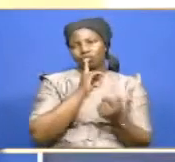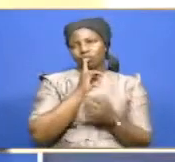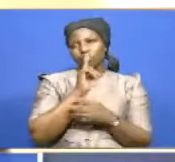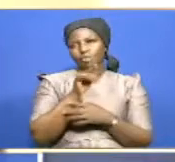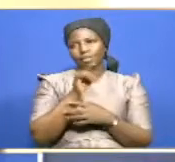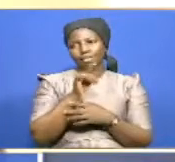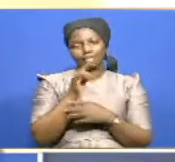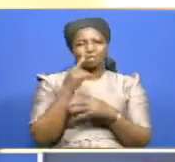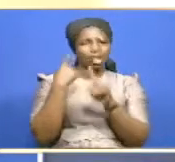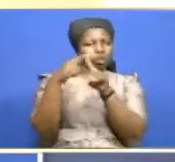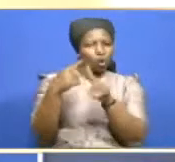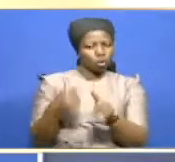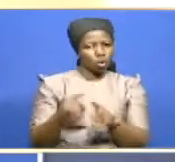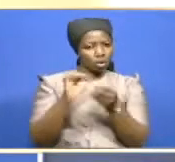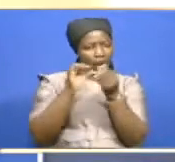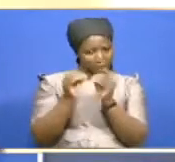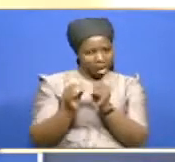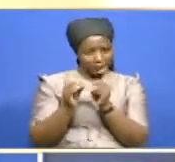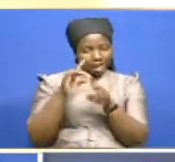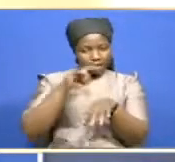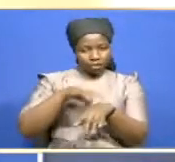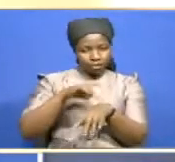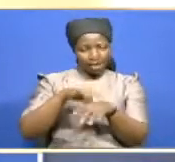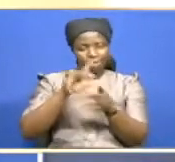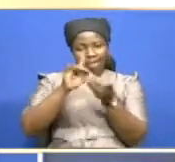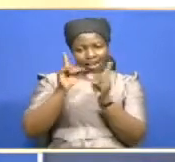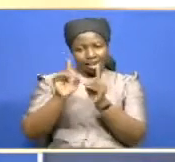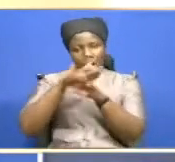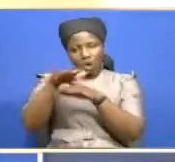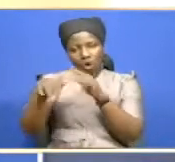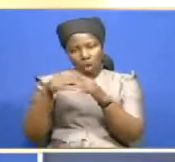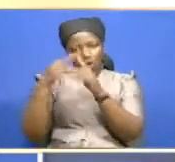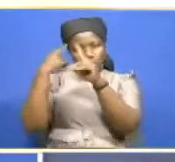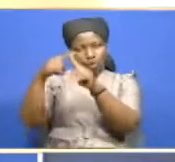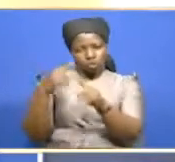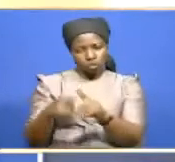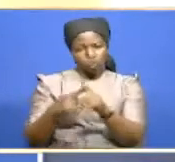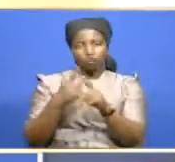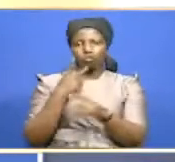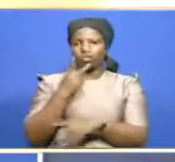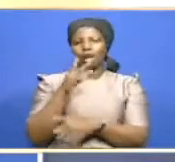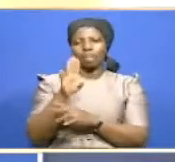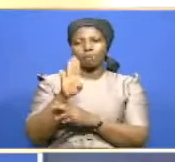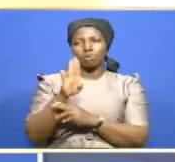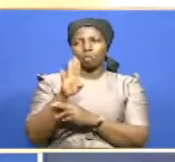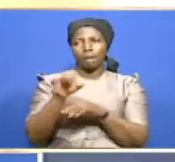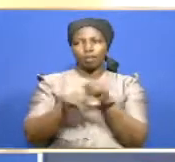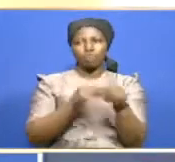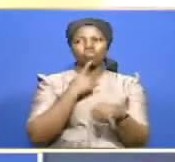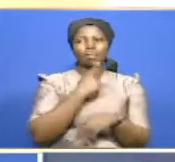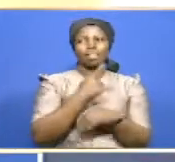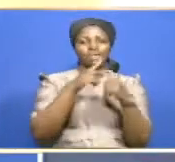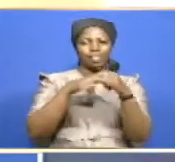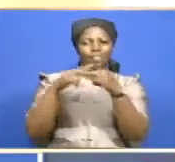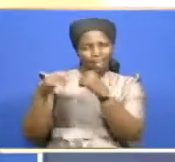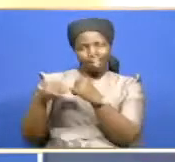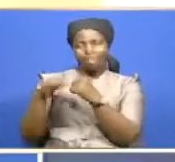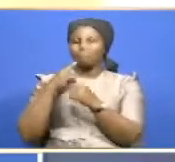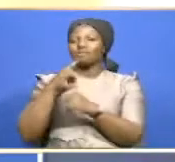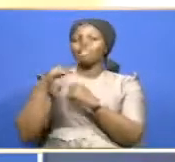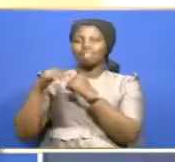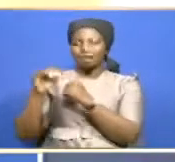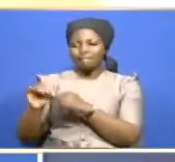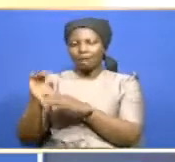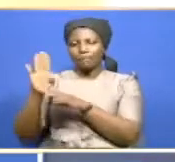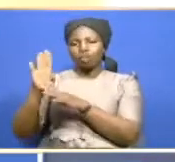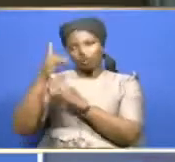figure. Using the data, all this comes down to about just slightly less than 200 billion, about 178 or 180 billion for the